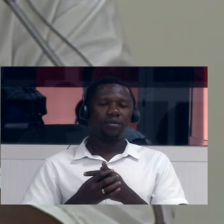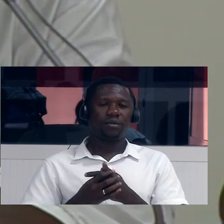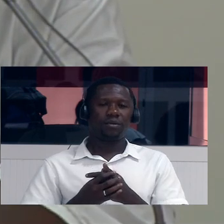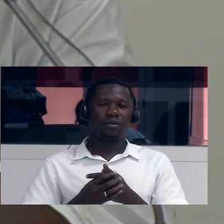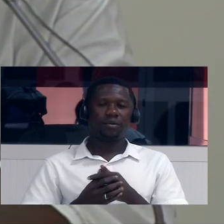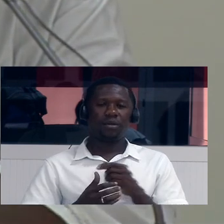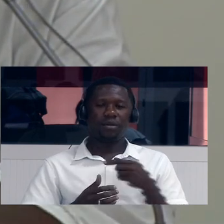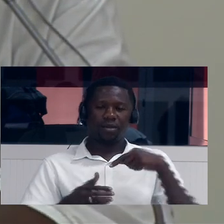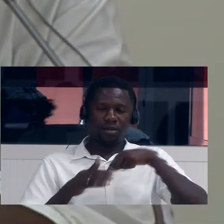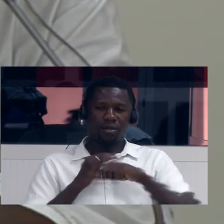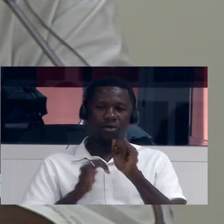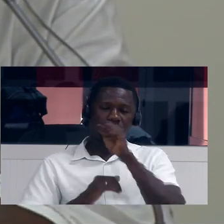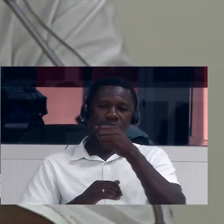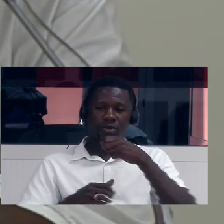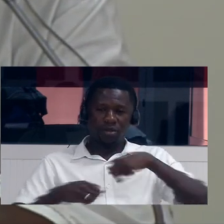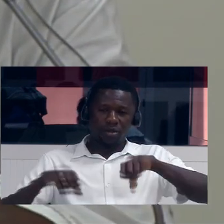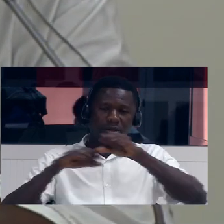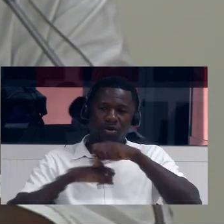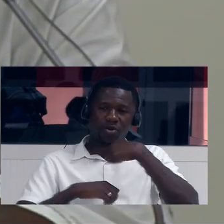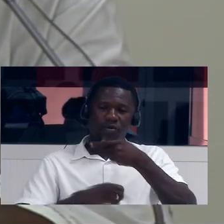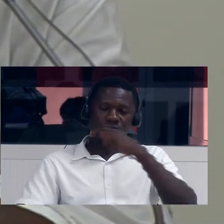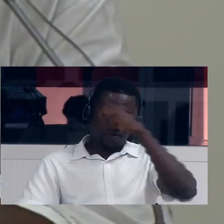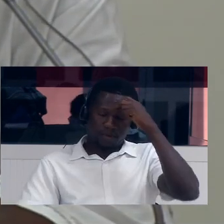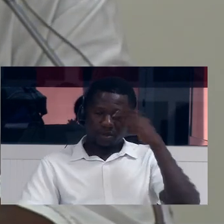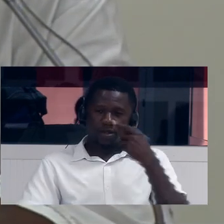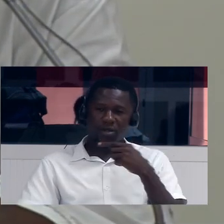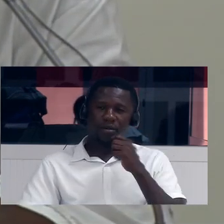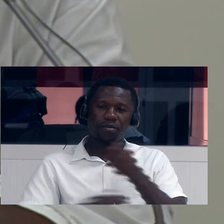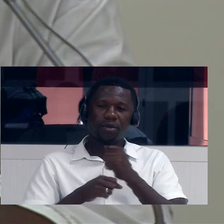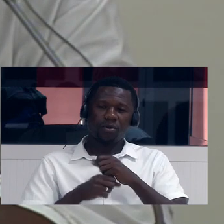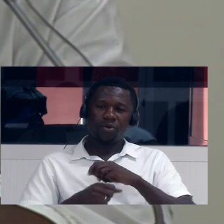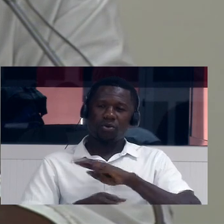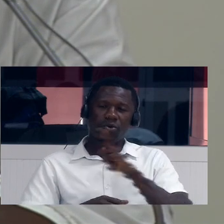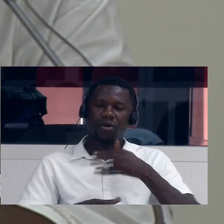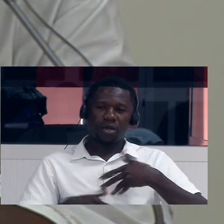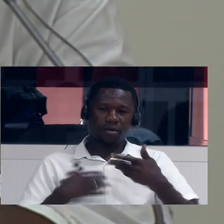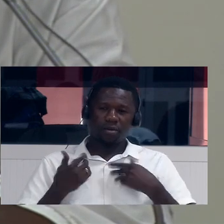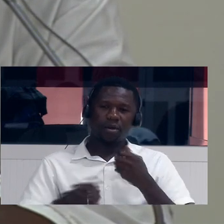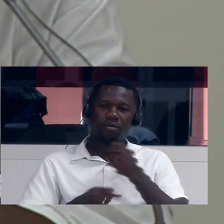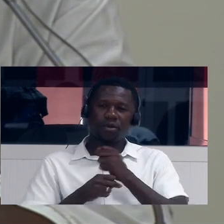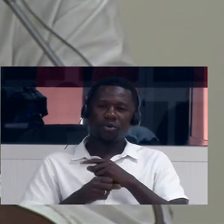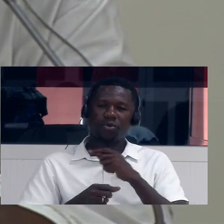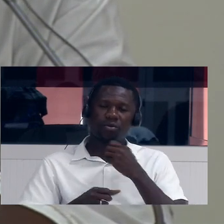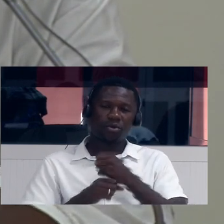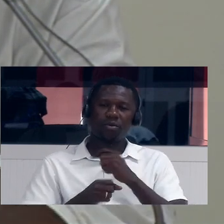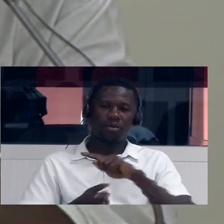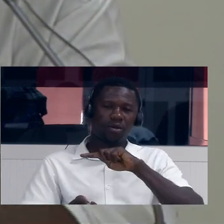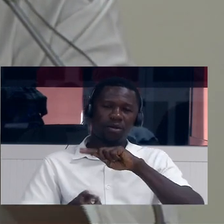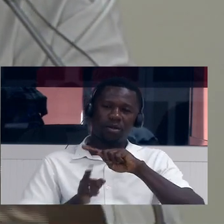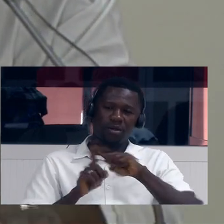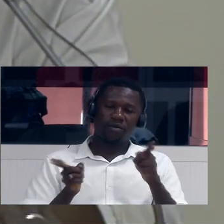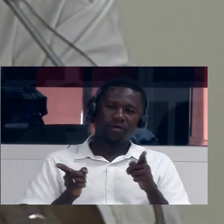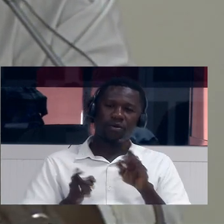in your area of work that annoyed you and made you become indifferent.